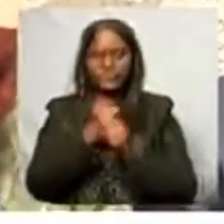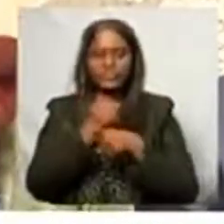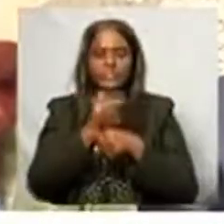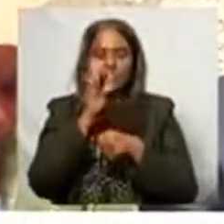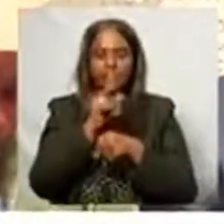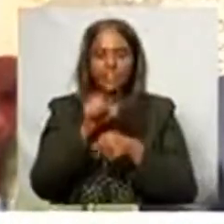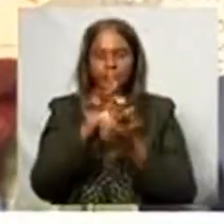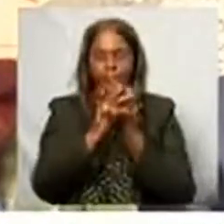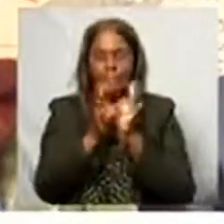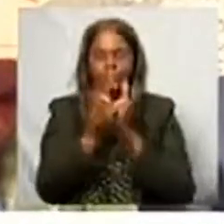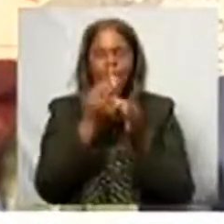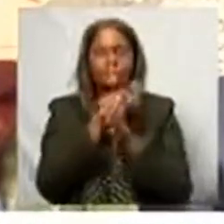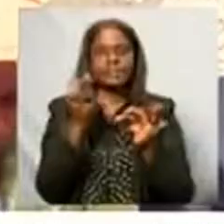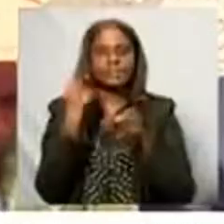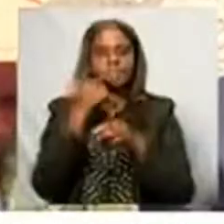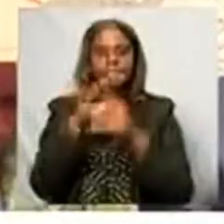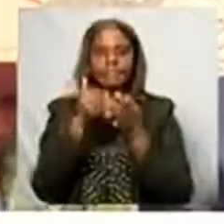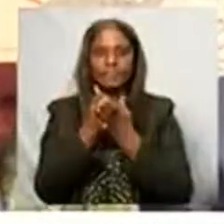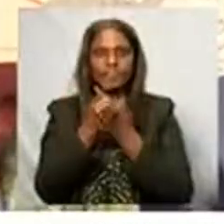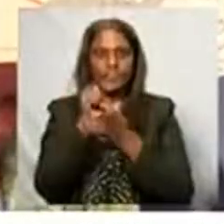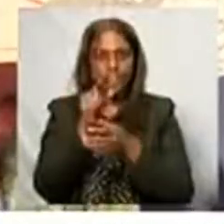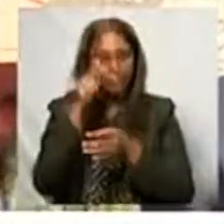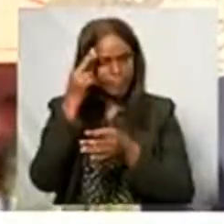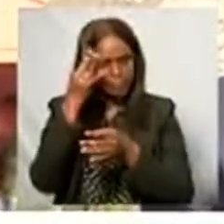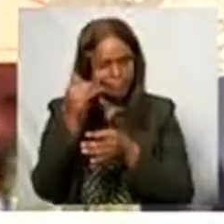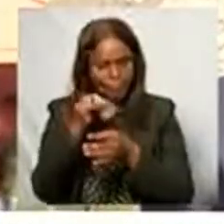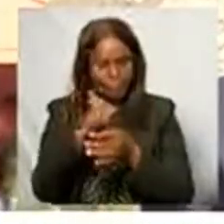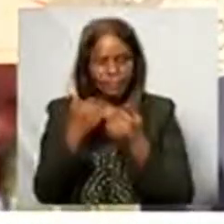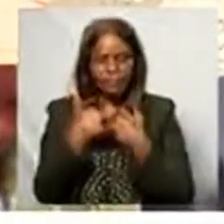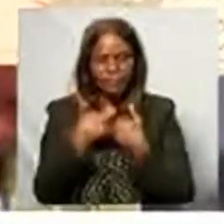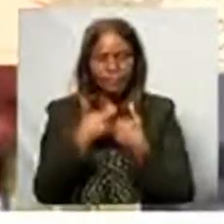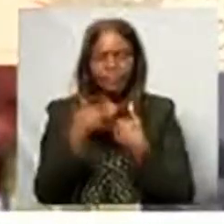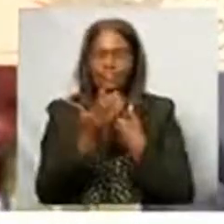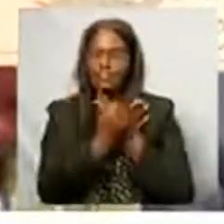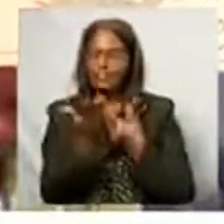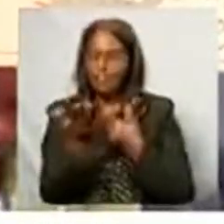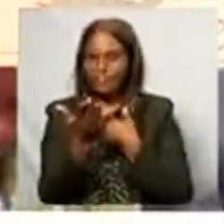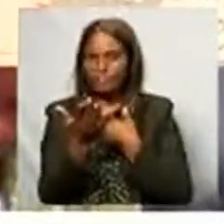it becomes free for all. And that's the reason why we have these